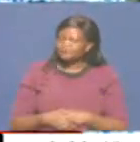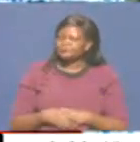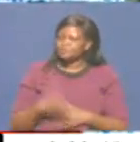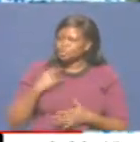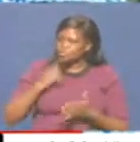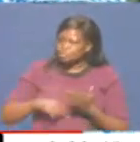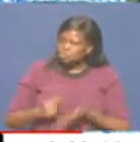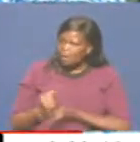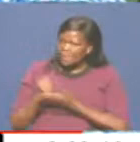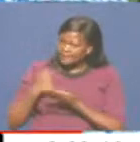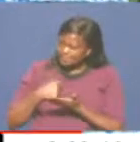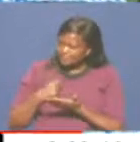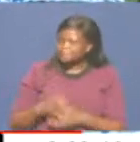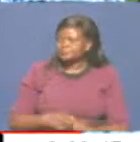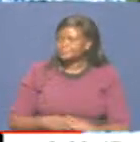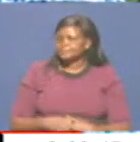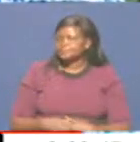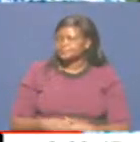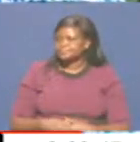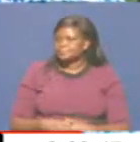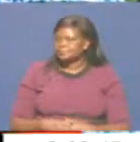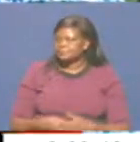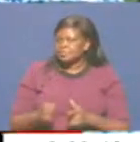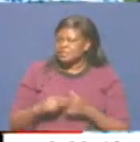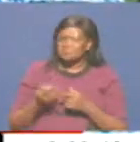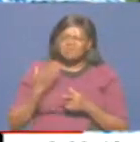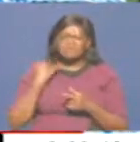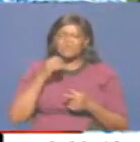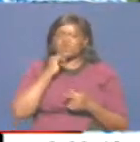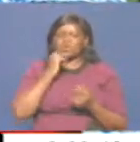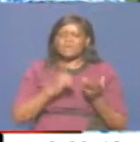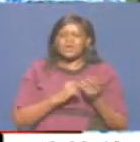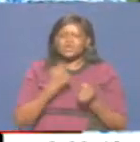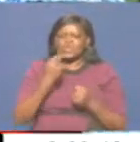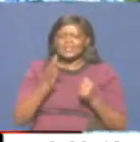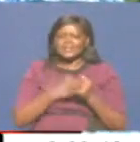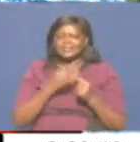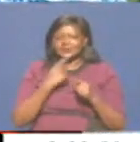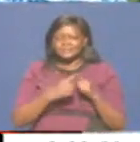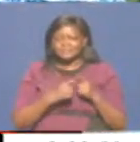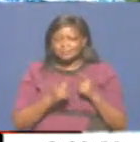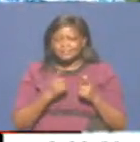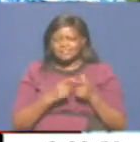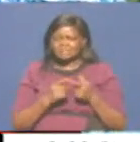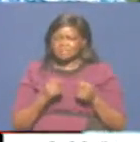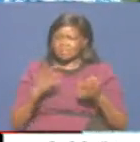me. I was 28 years old. I said, so I